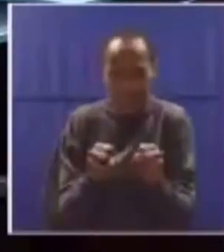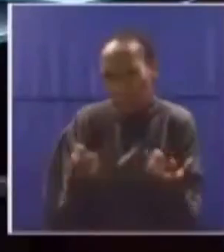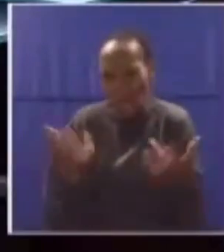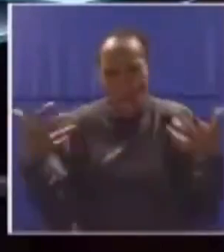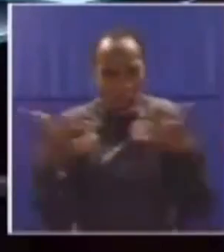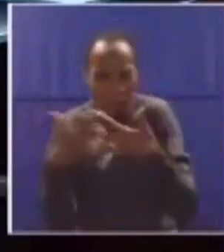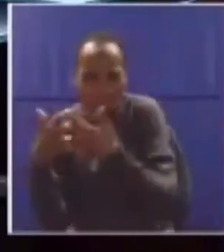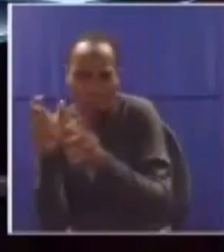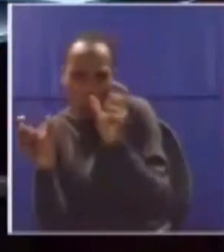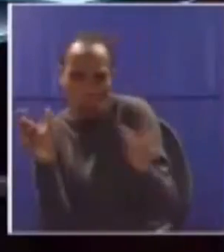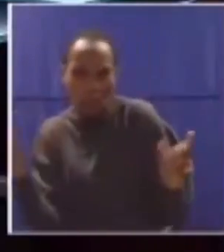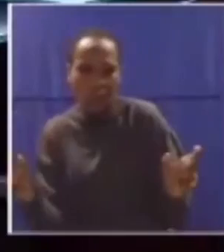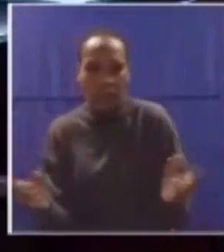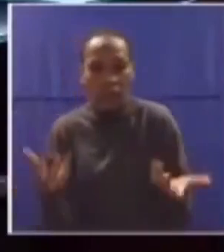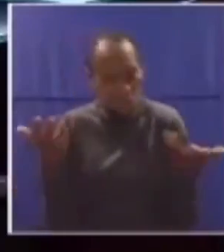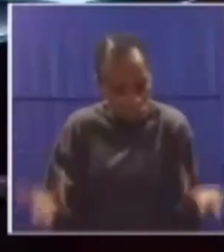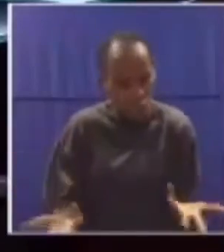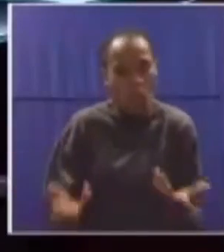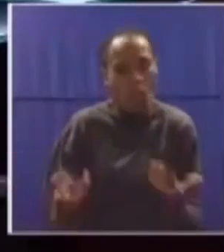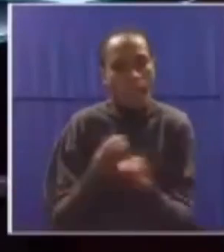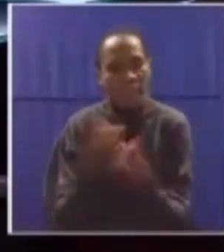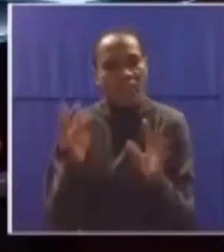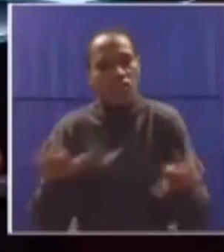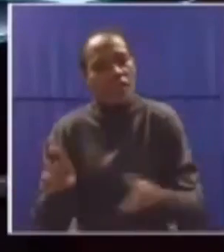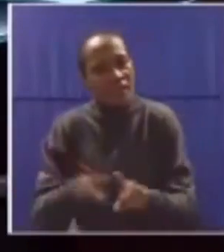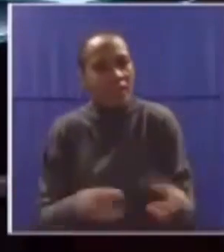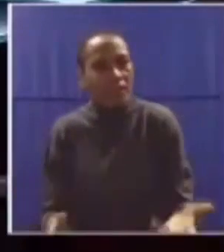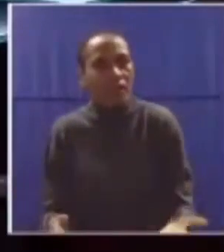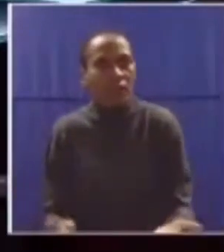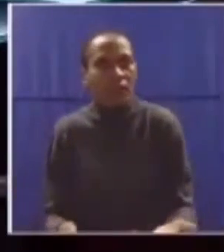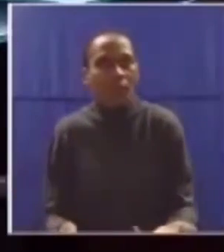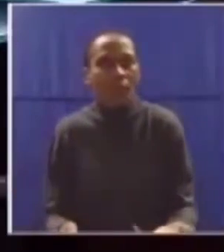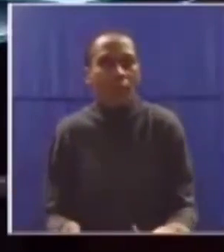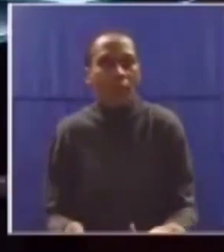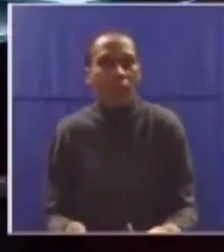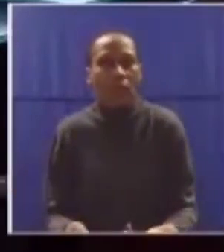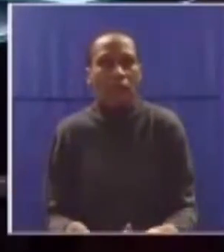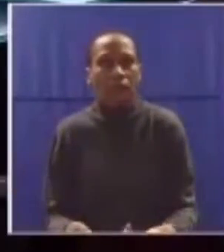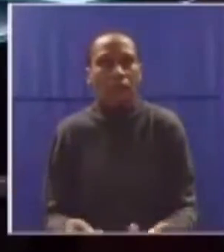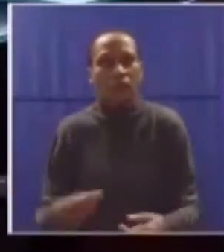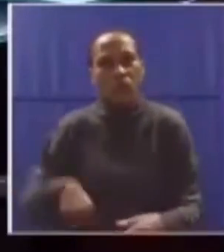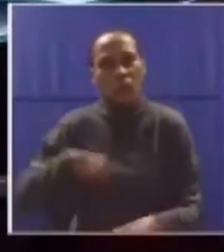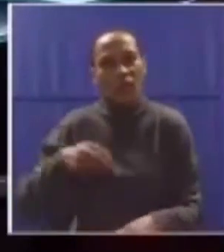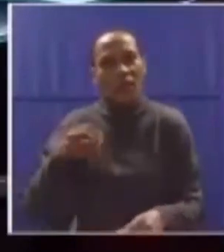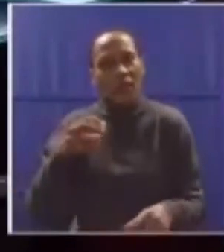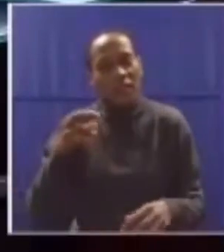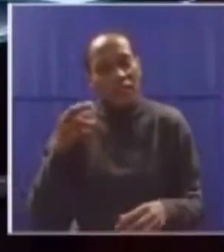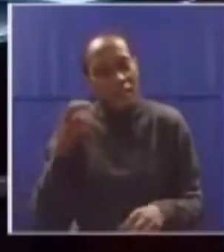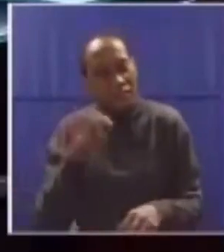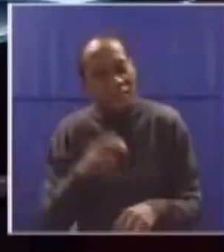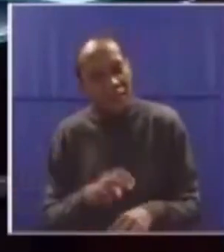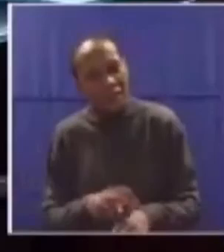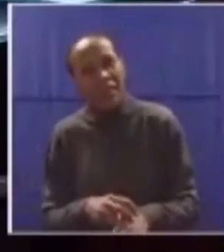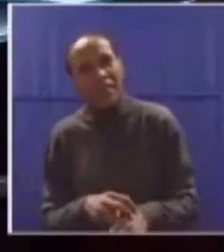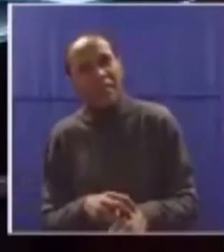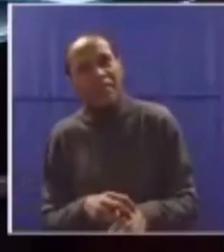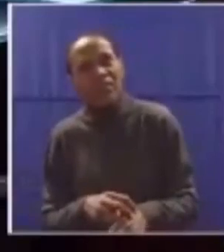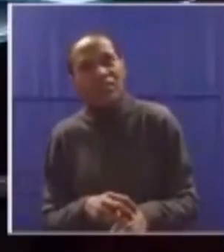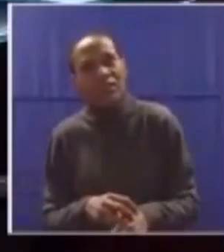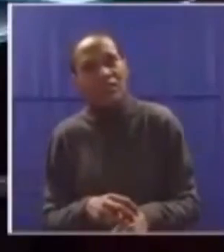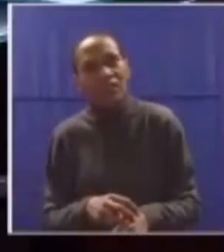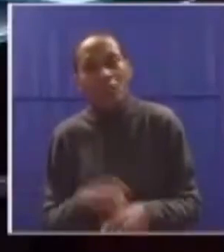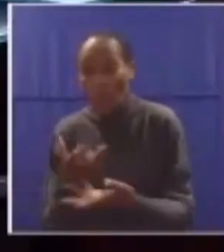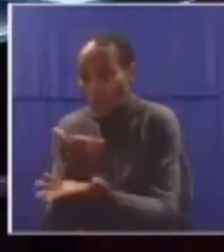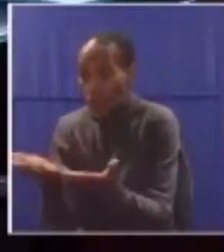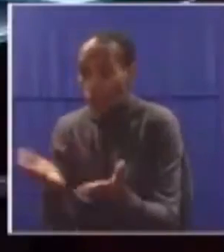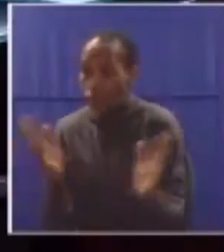references, and that's why they're not passing. And instead of being condemned, Chair, I think we should be commended as this government for being a courageous